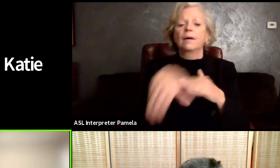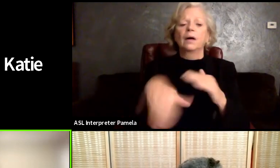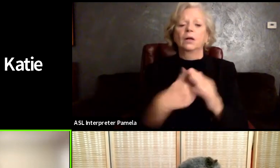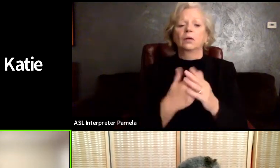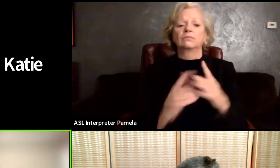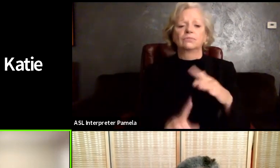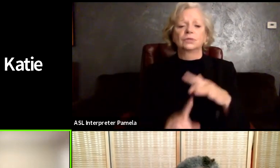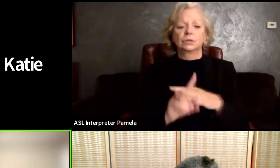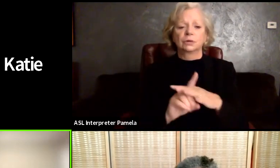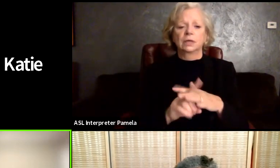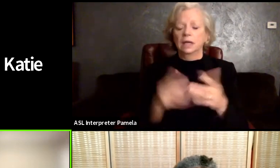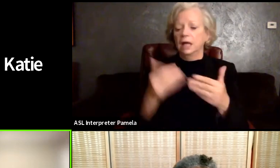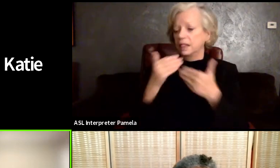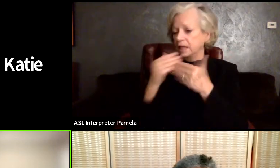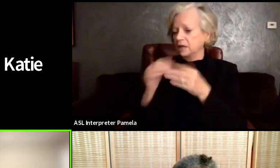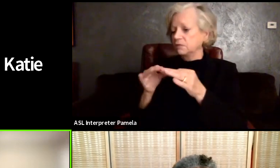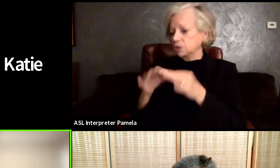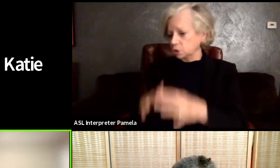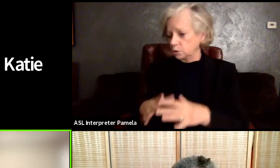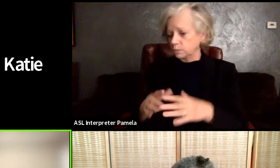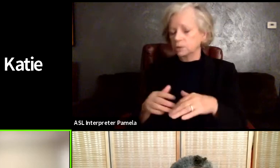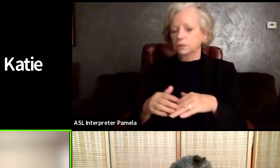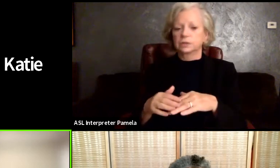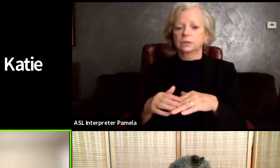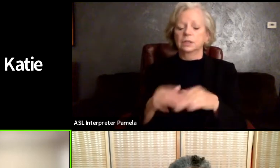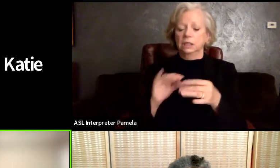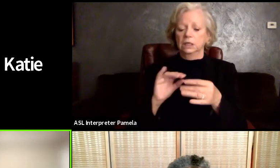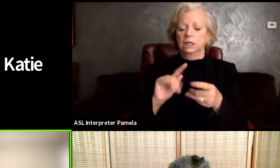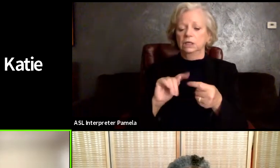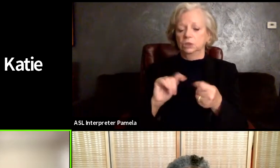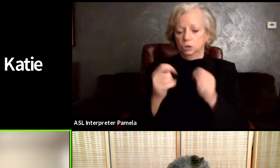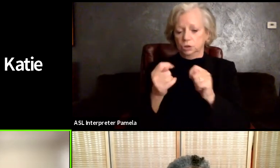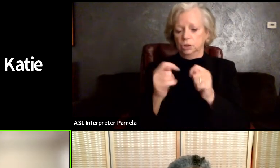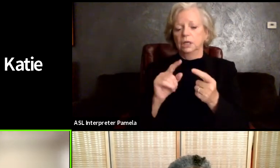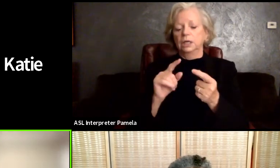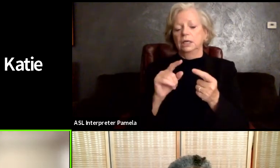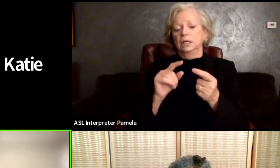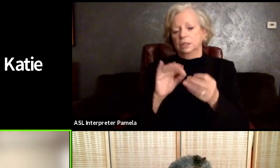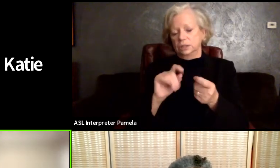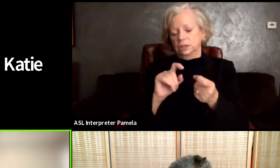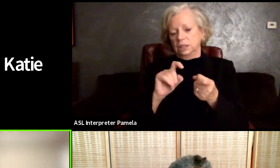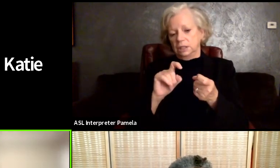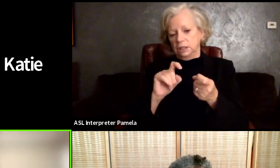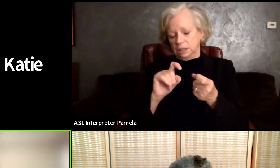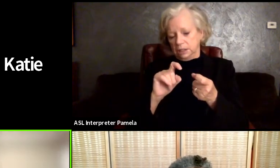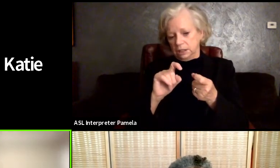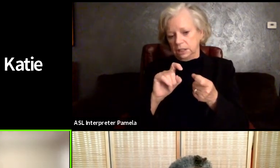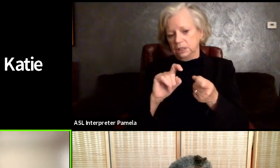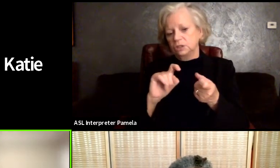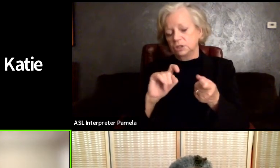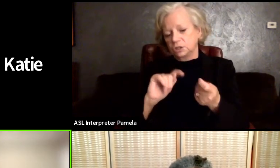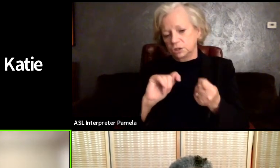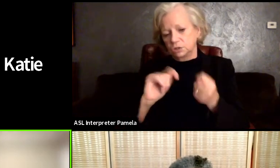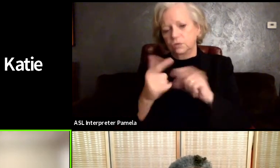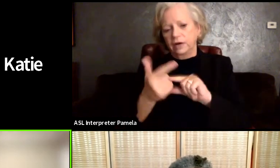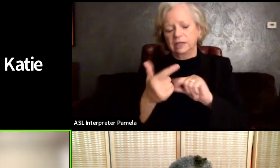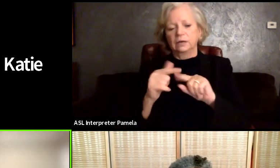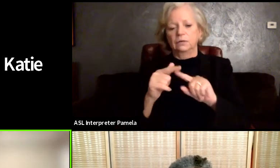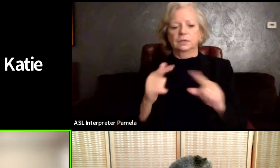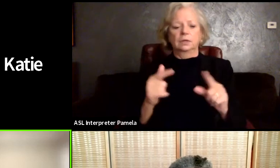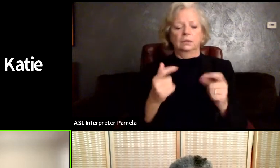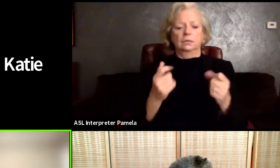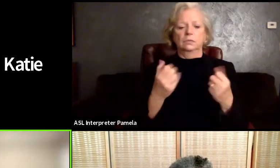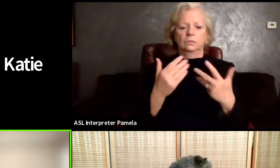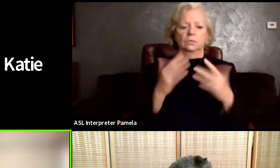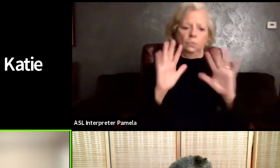our interpreters, our multiple language interpreters, who always do a wonderful job. Please take a look before